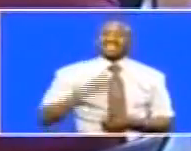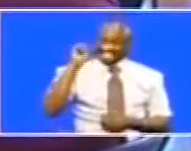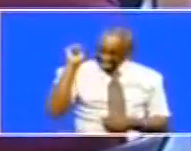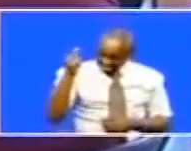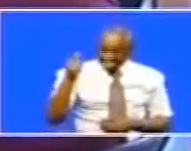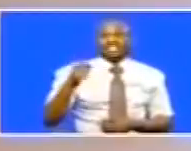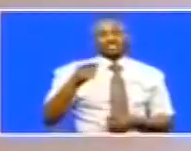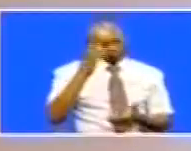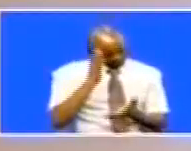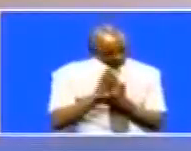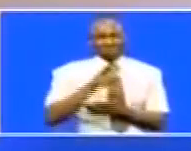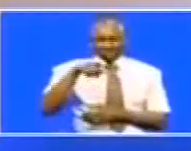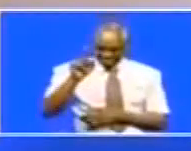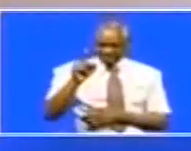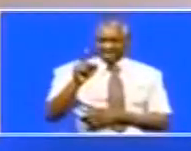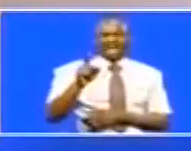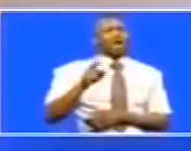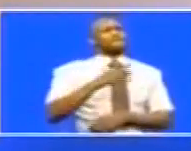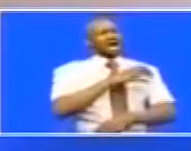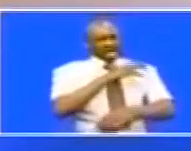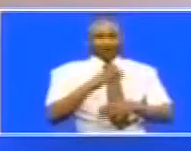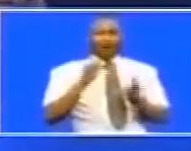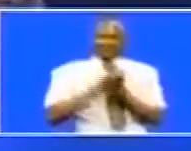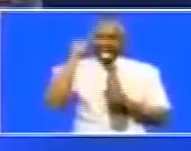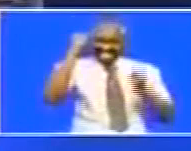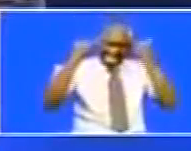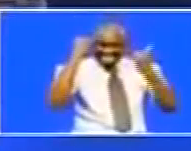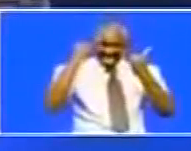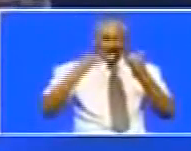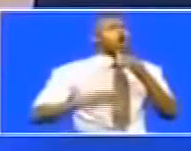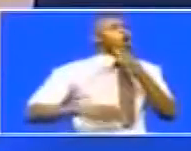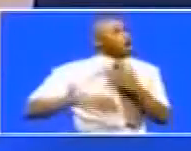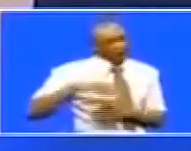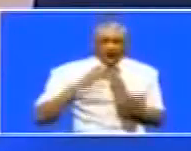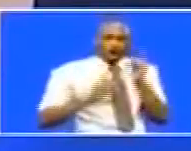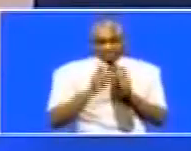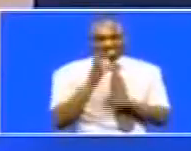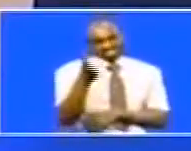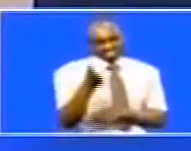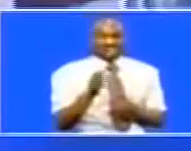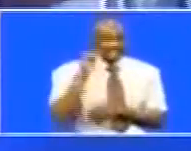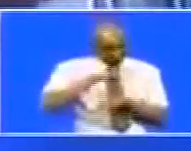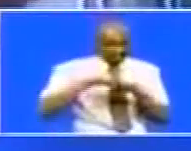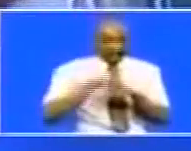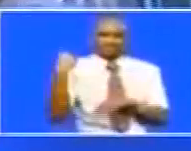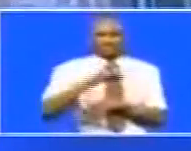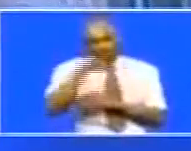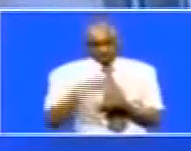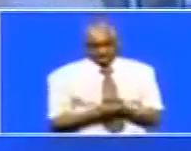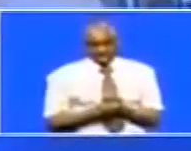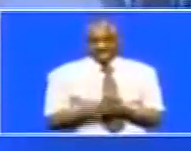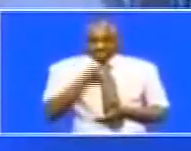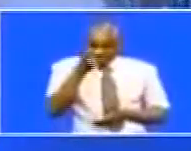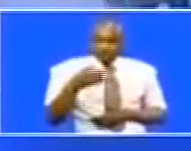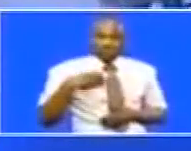Kenya has positioned itself as one of the powerhouses of innovation on the African continent. The iHub in Kenya is making headway